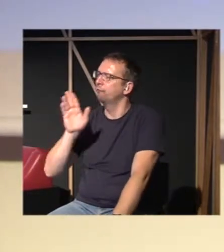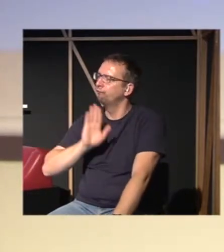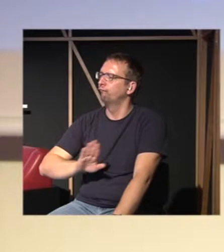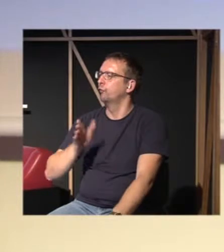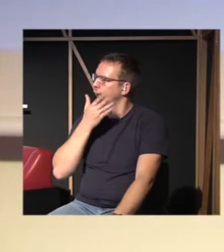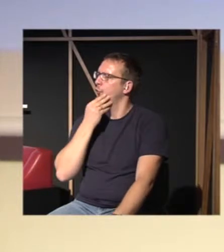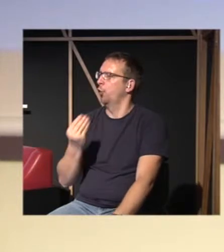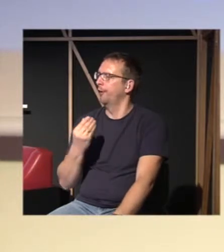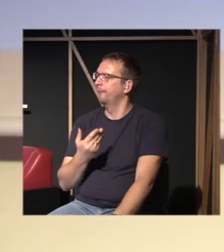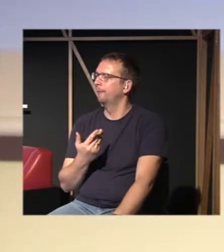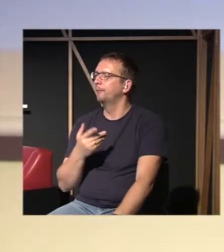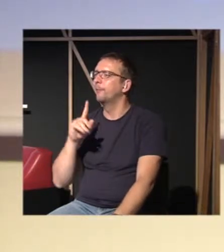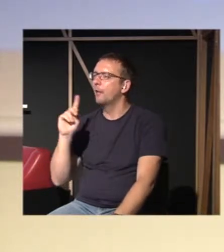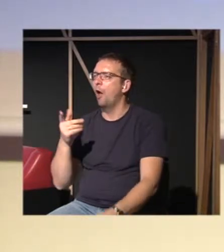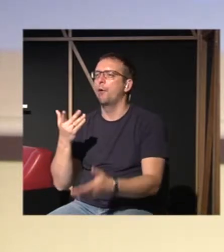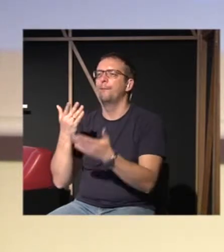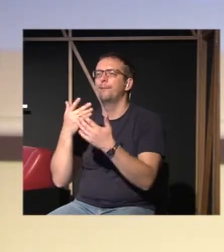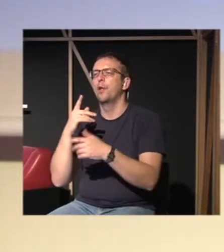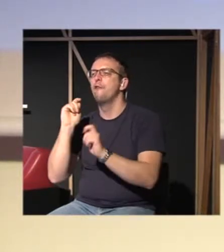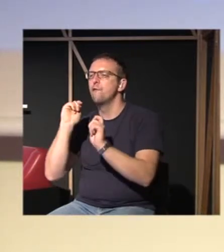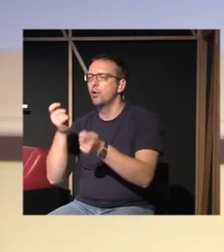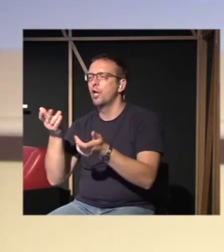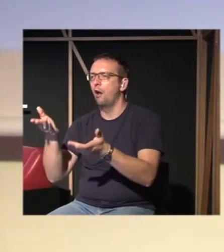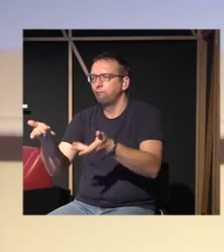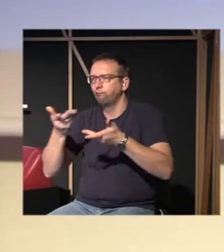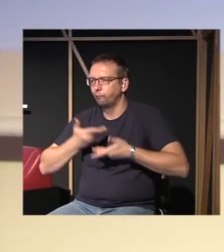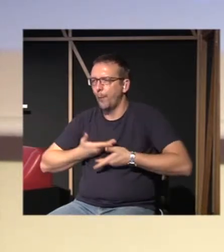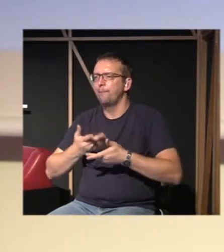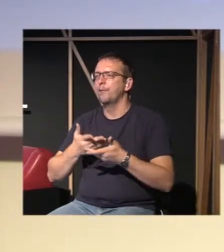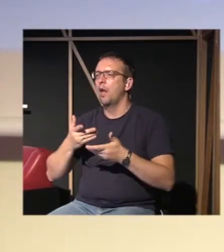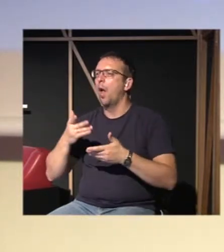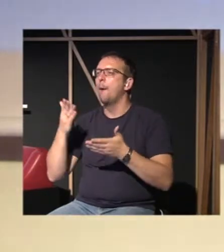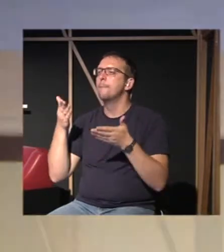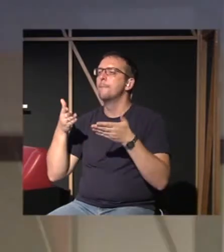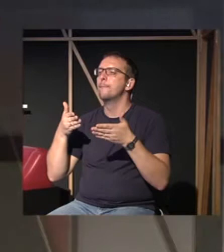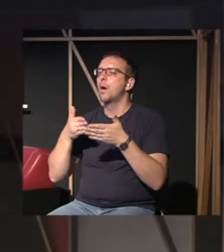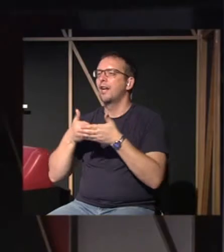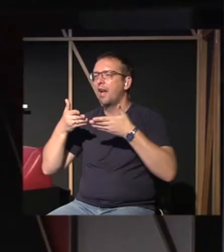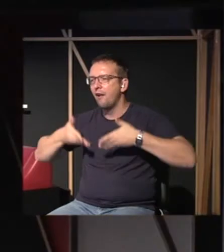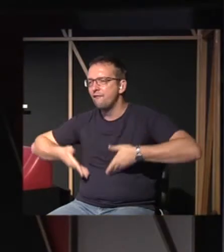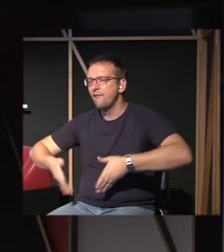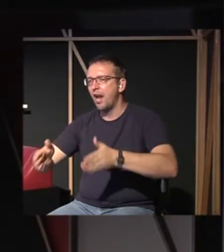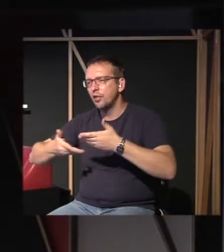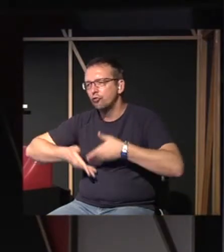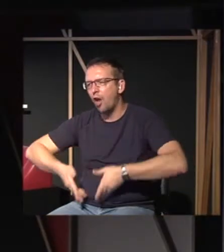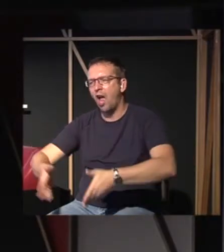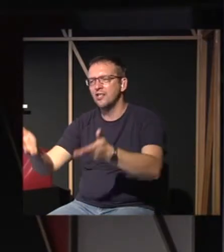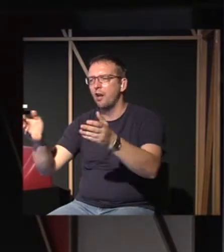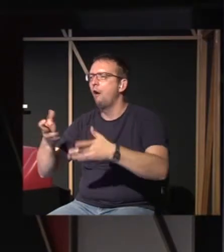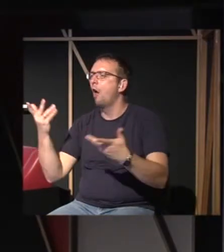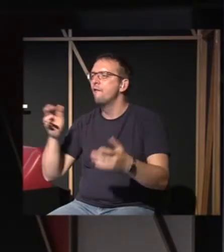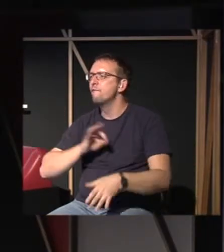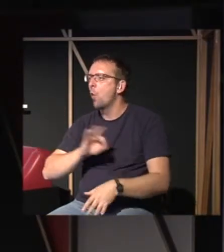make an accessible road in the stadium. Invited disabled people. In this case, there were wheelchair users,